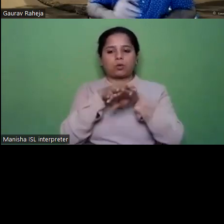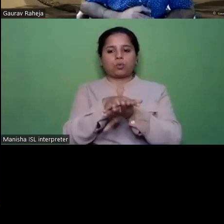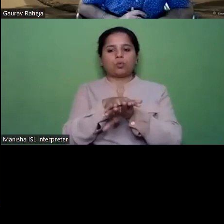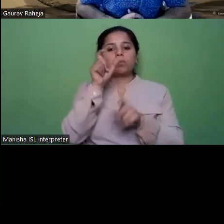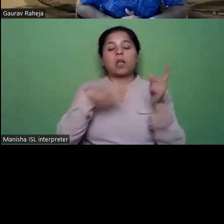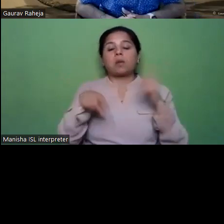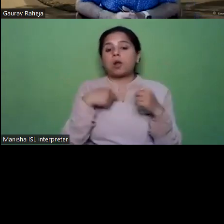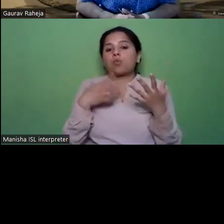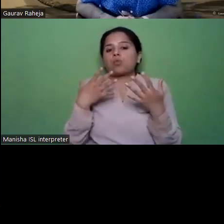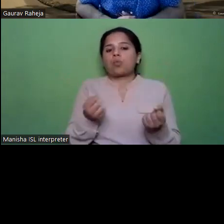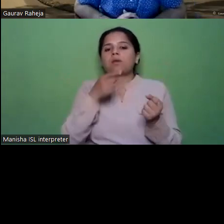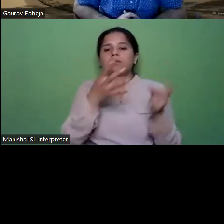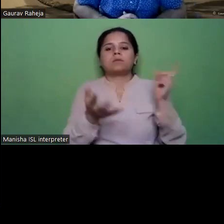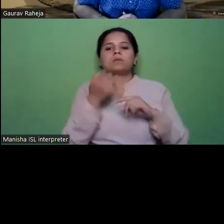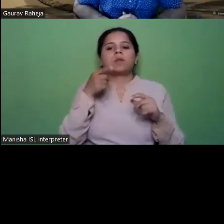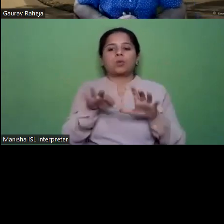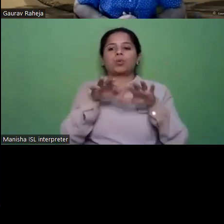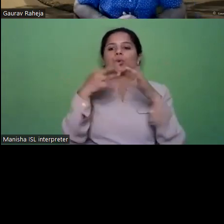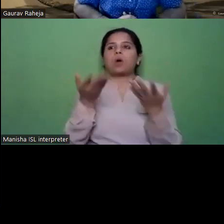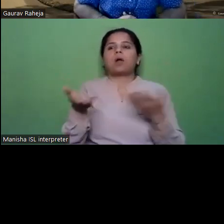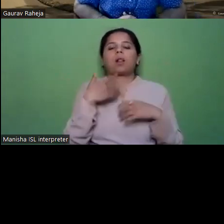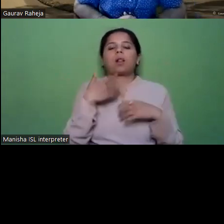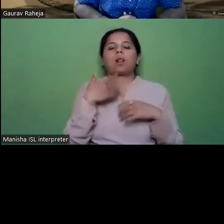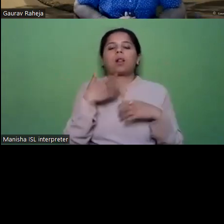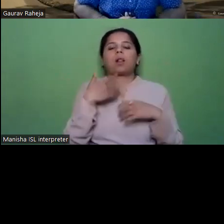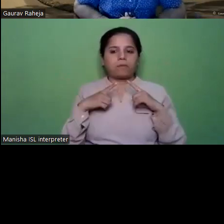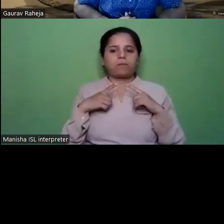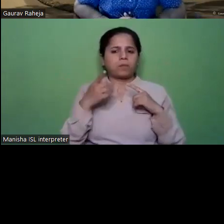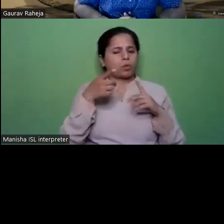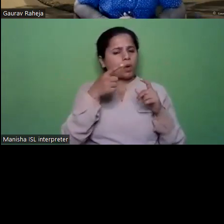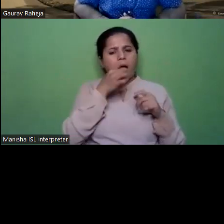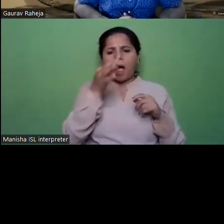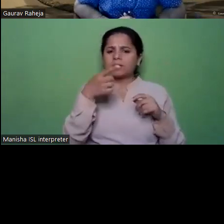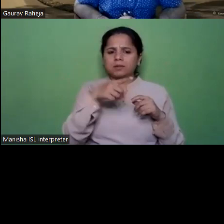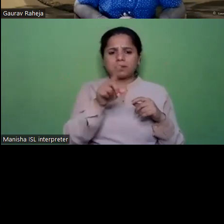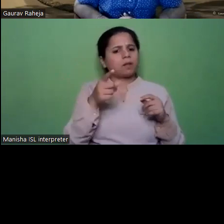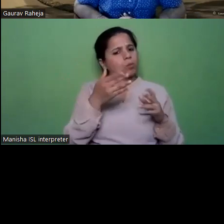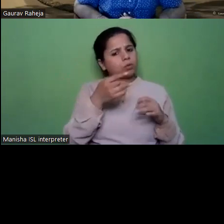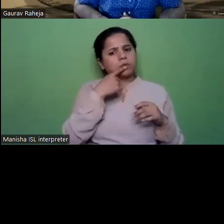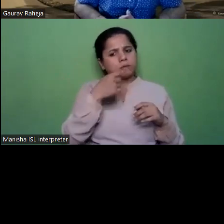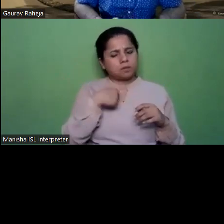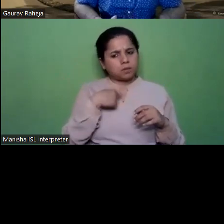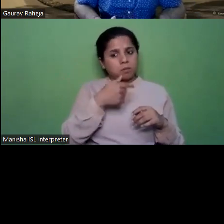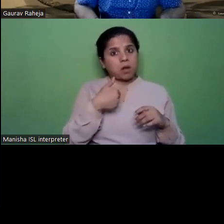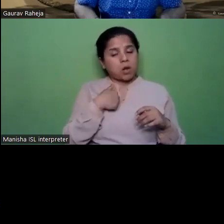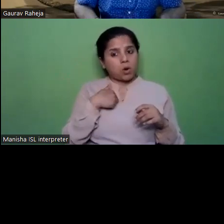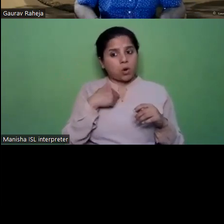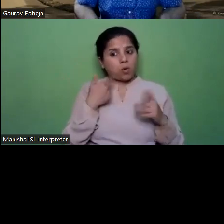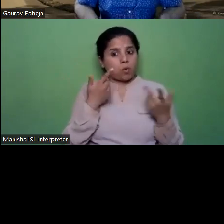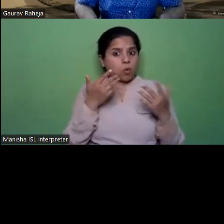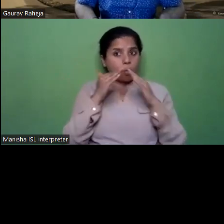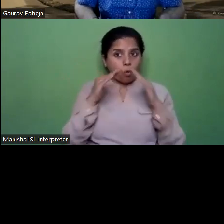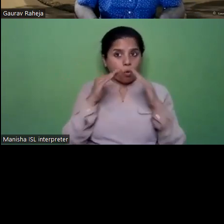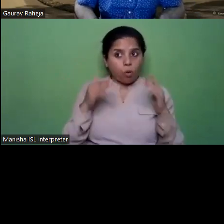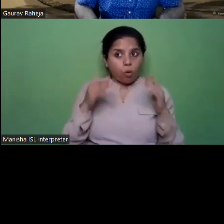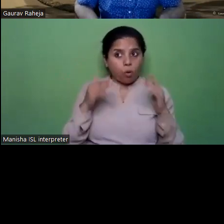create in the world that we live in. You can ask to yourself, is my home inclusive?